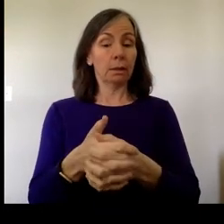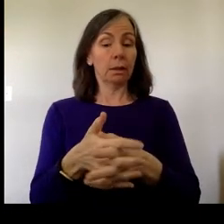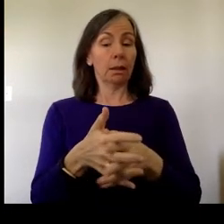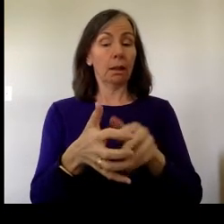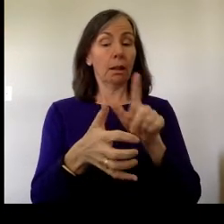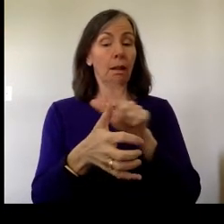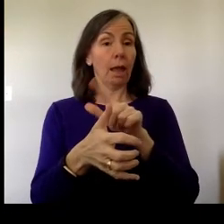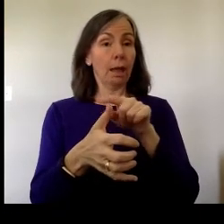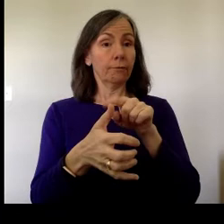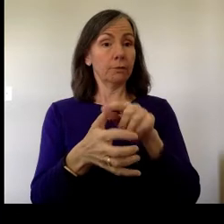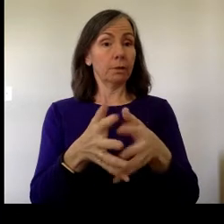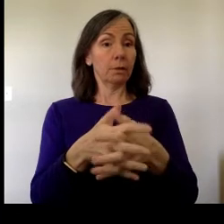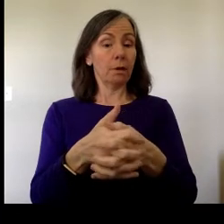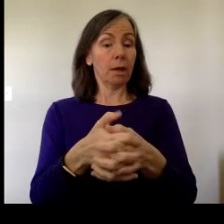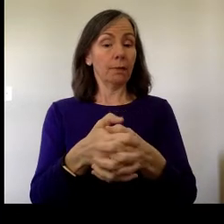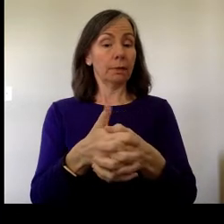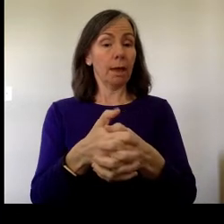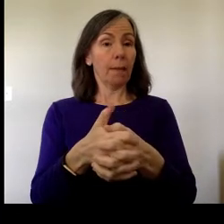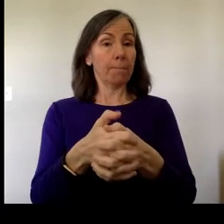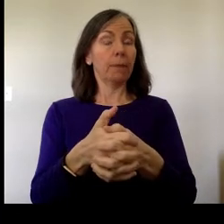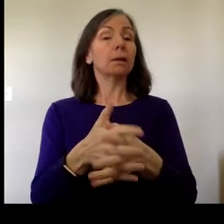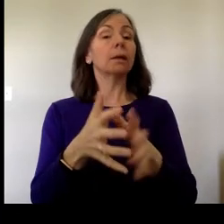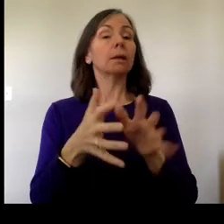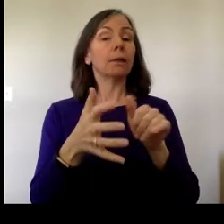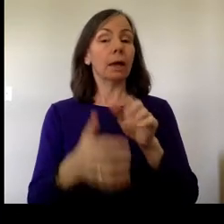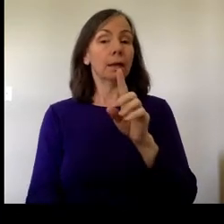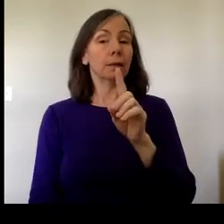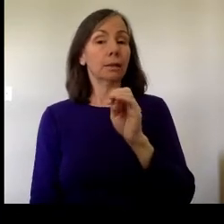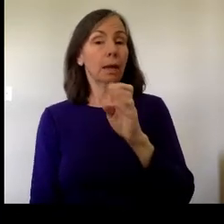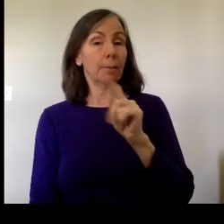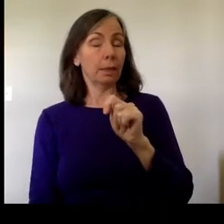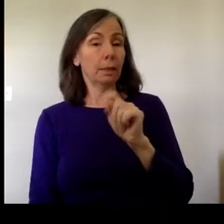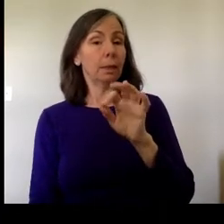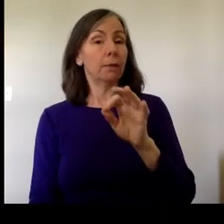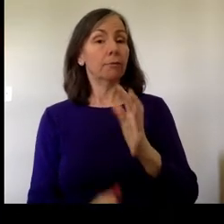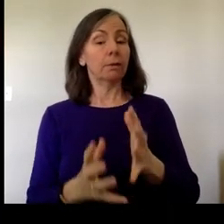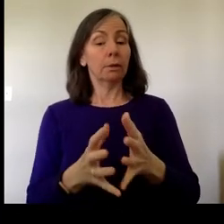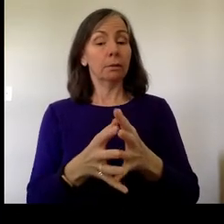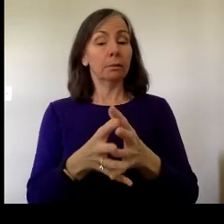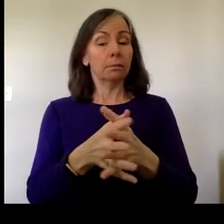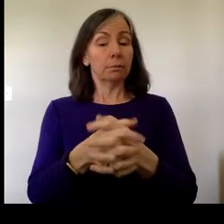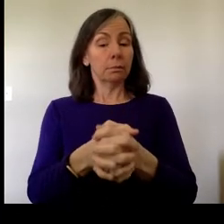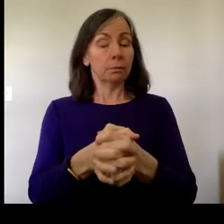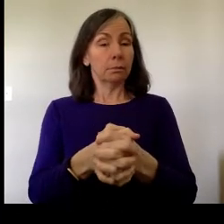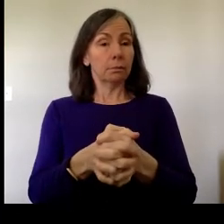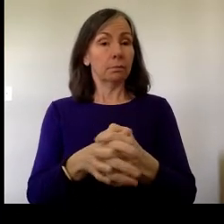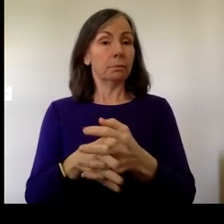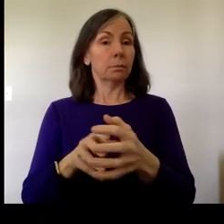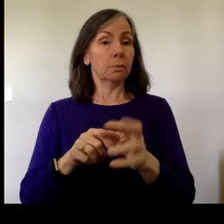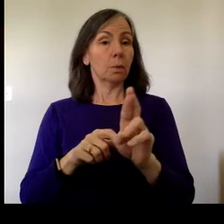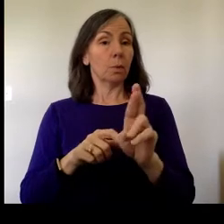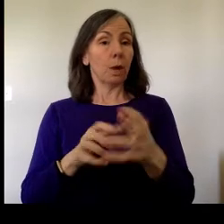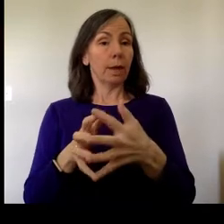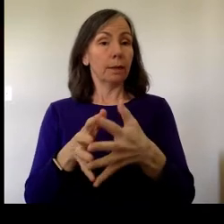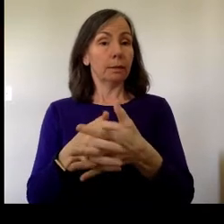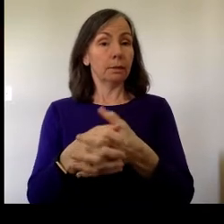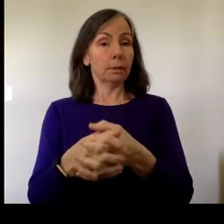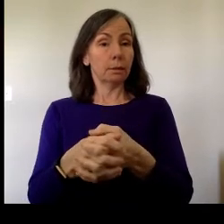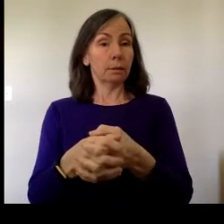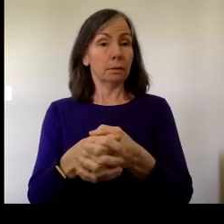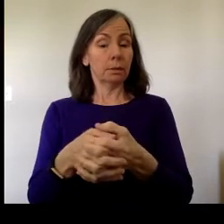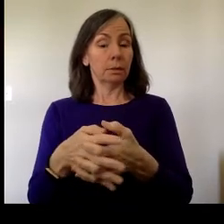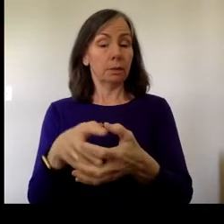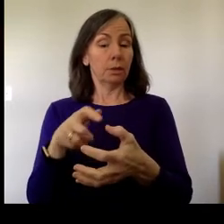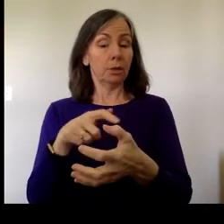And if your right thumb is on the top, it's recessive. Just naturally, you know, obviously you can put